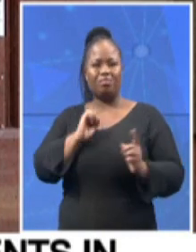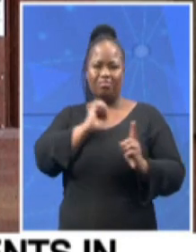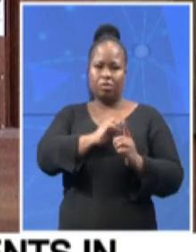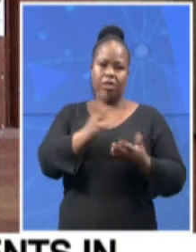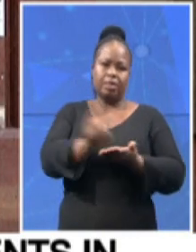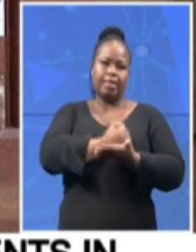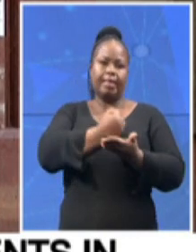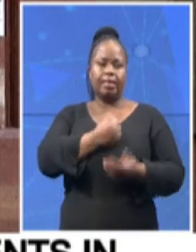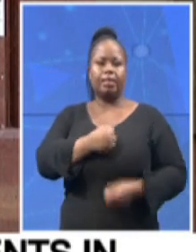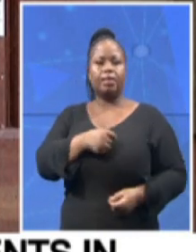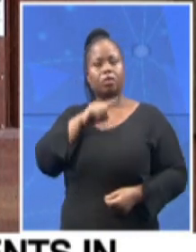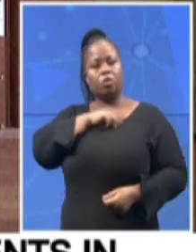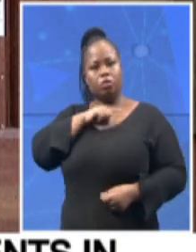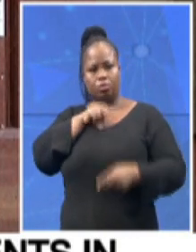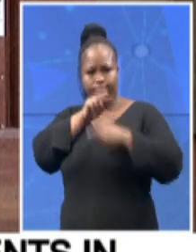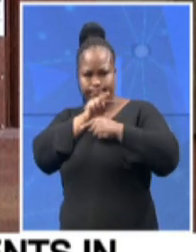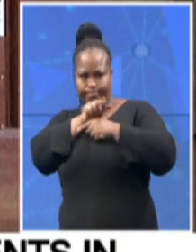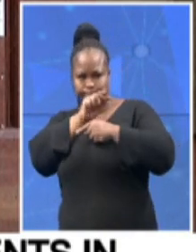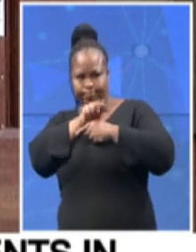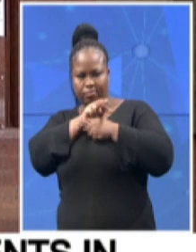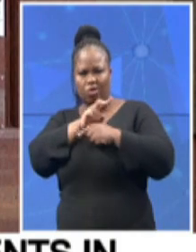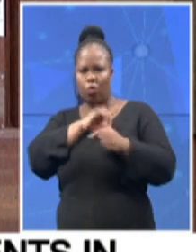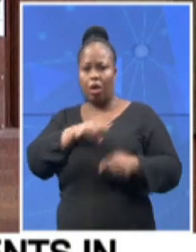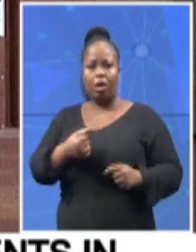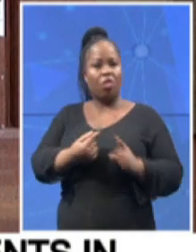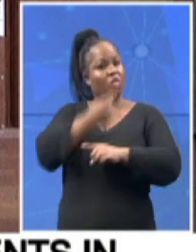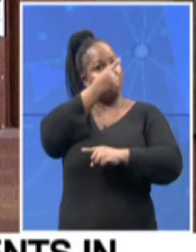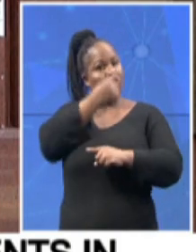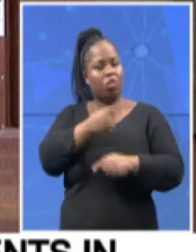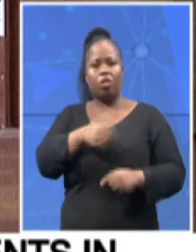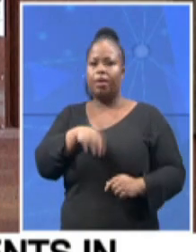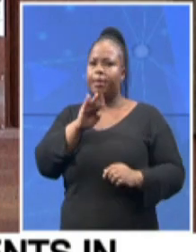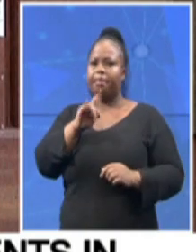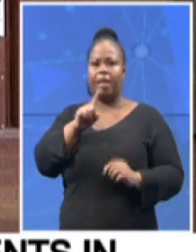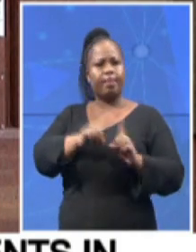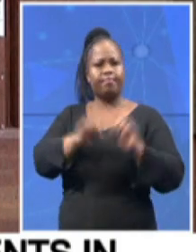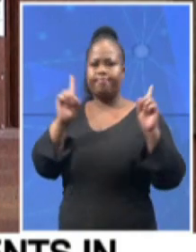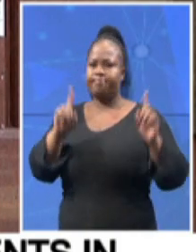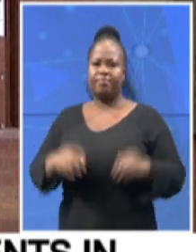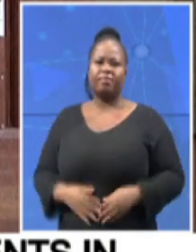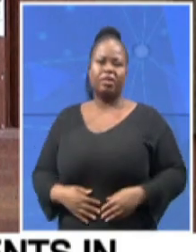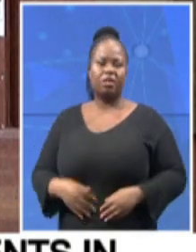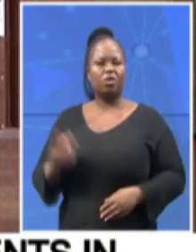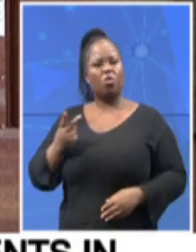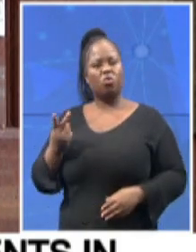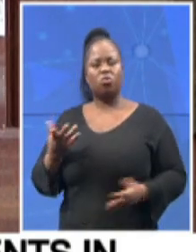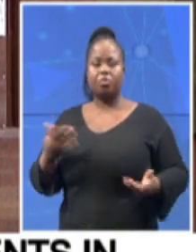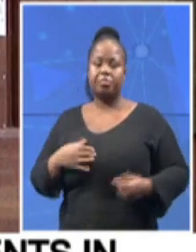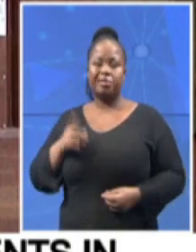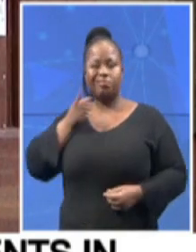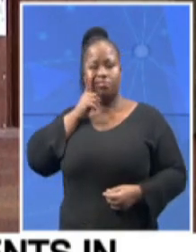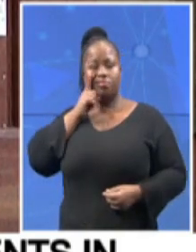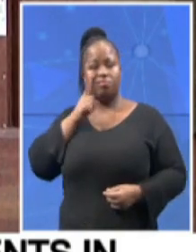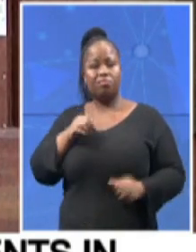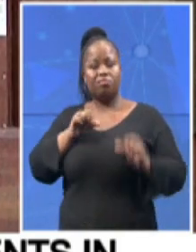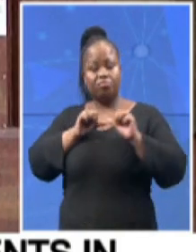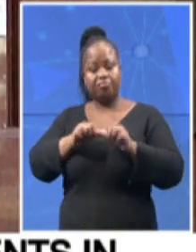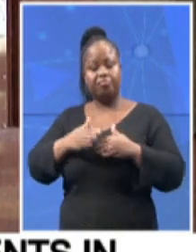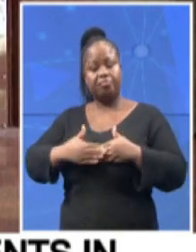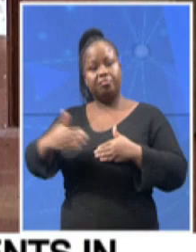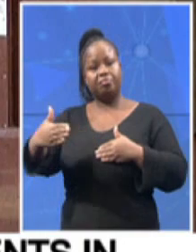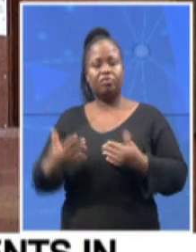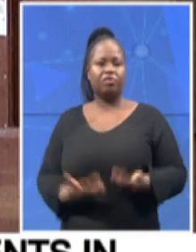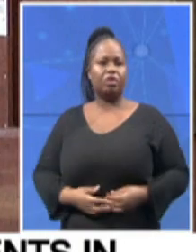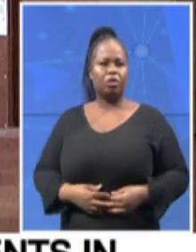have him in custody so that he does not further contravene his bail conditions. So we will hear what the outcome will be following